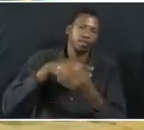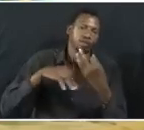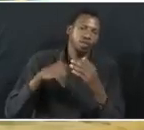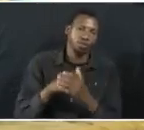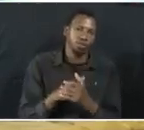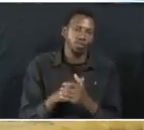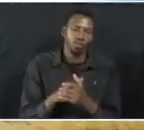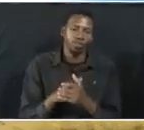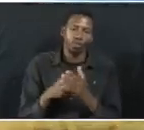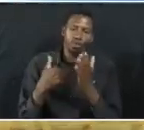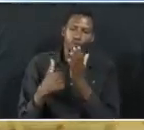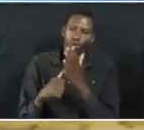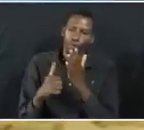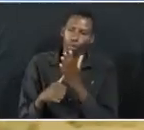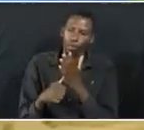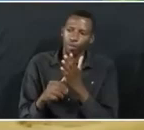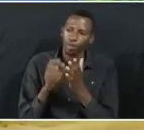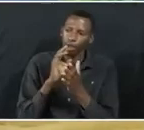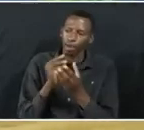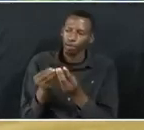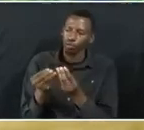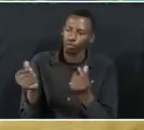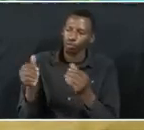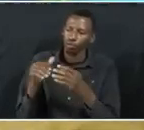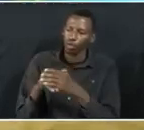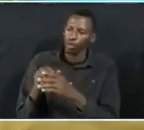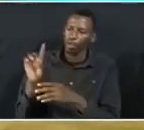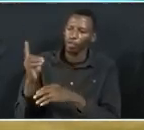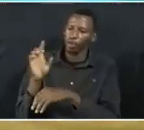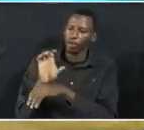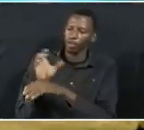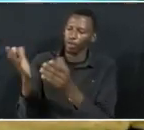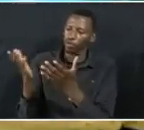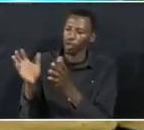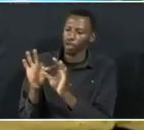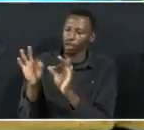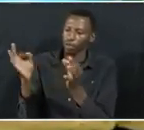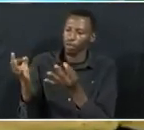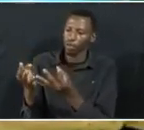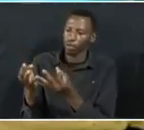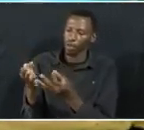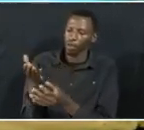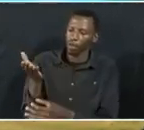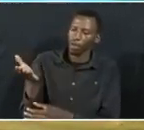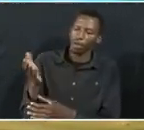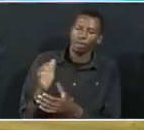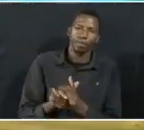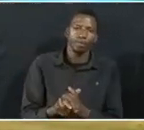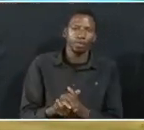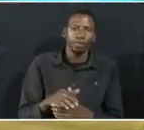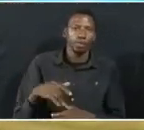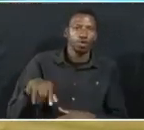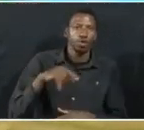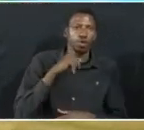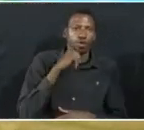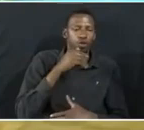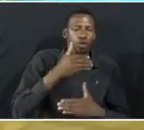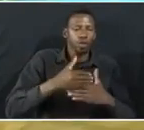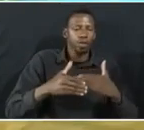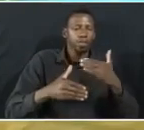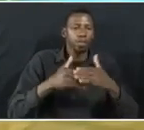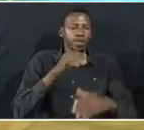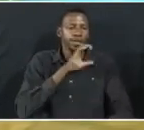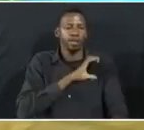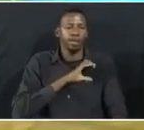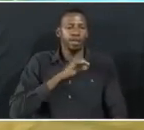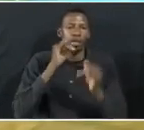Problems are addressed in the first church, which is the family what? Unit. We don't build character at New